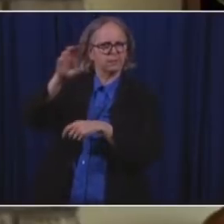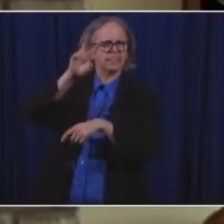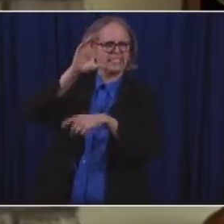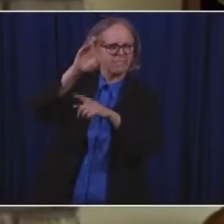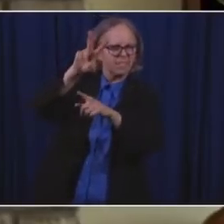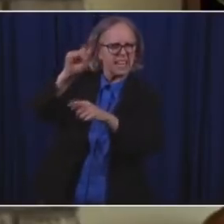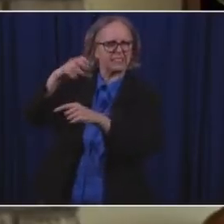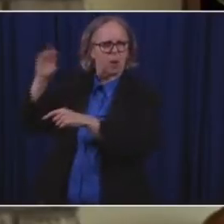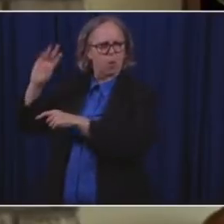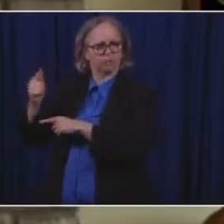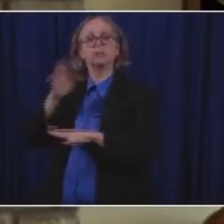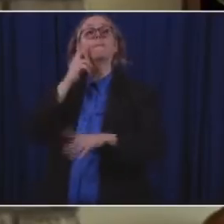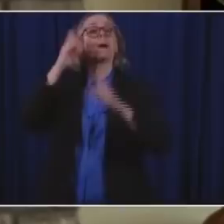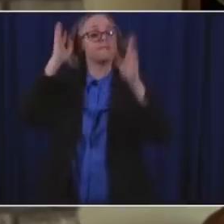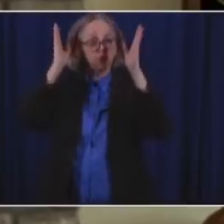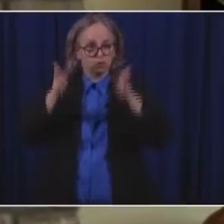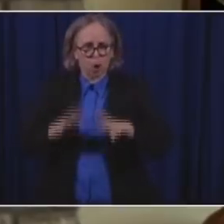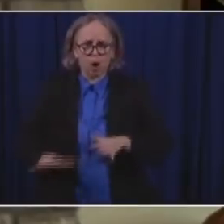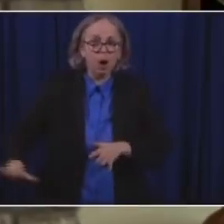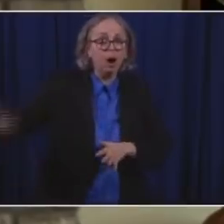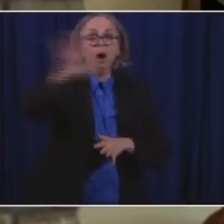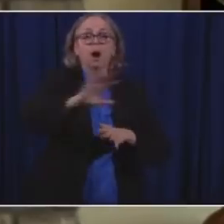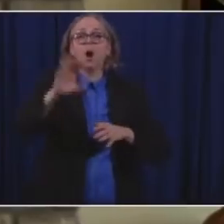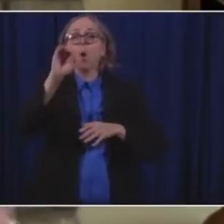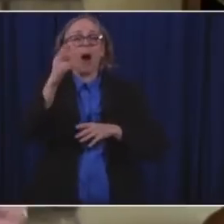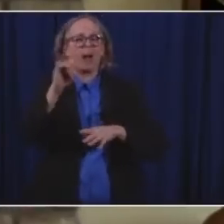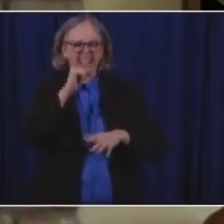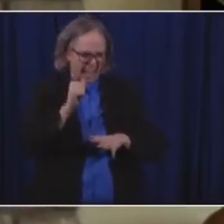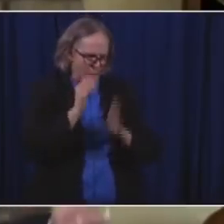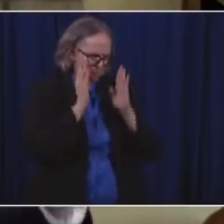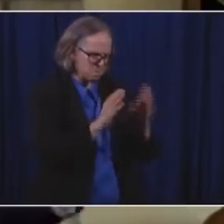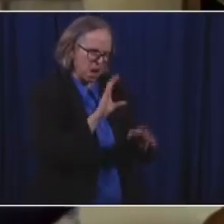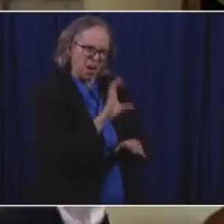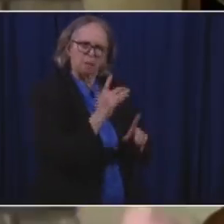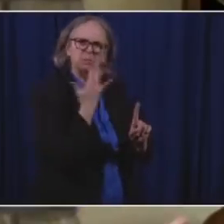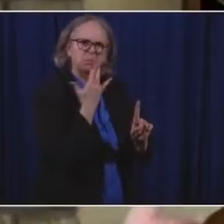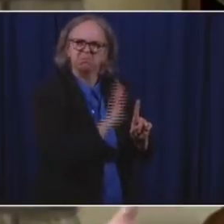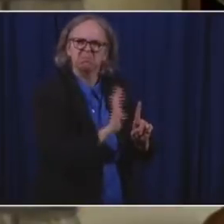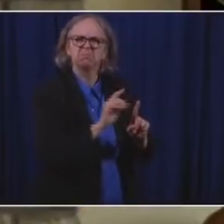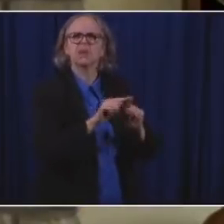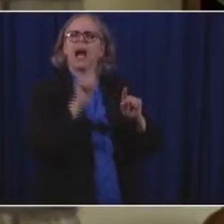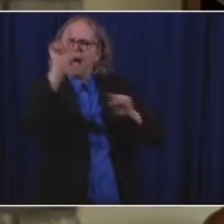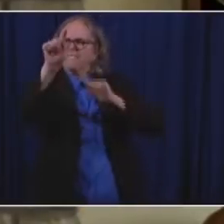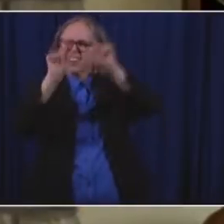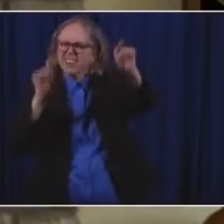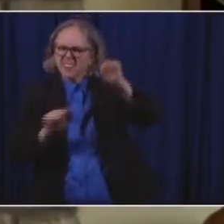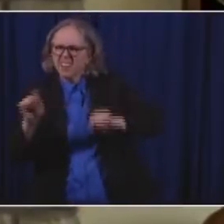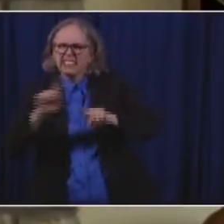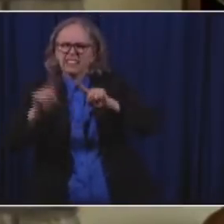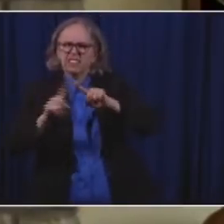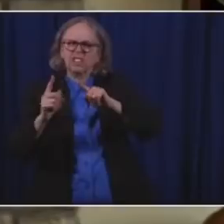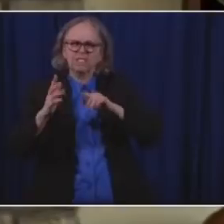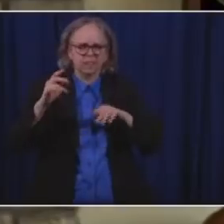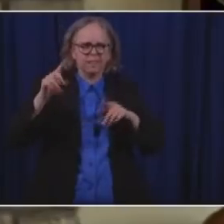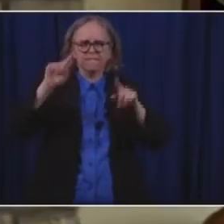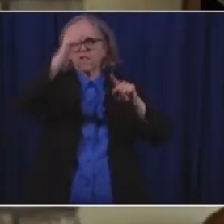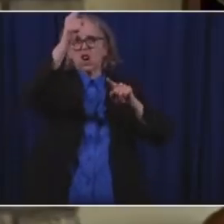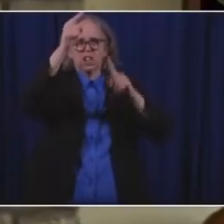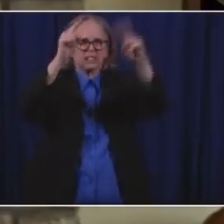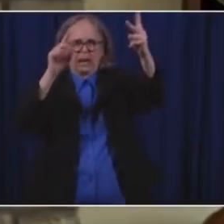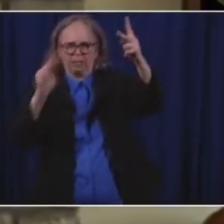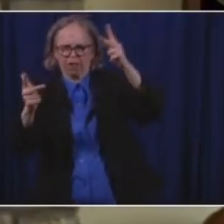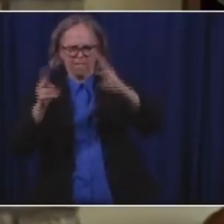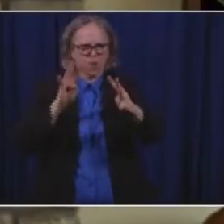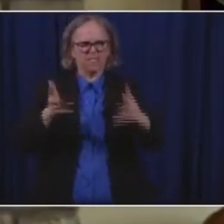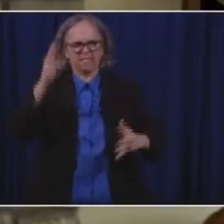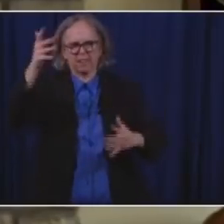one part of the state, but there will be some that'll be first and some that'll be second and some on down the line. Some